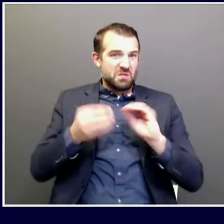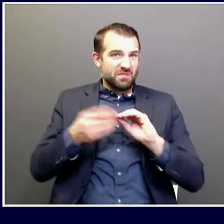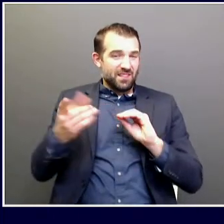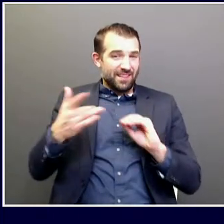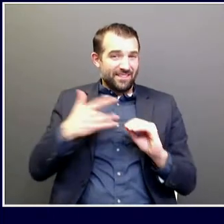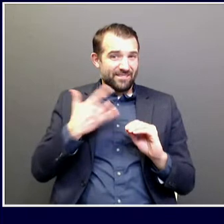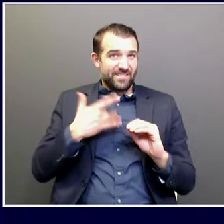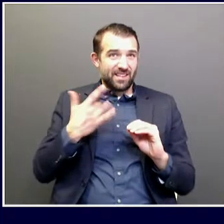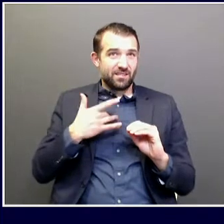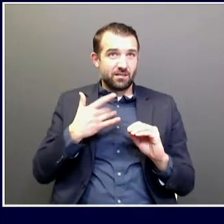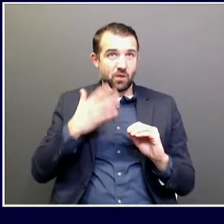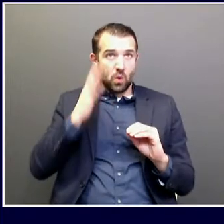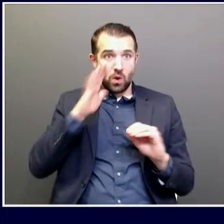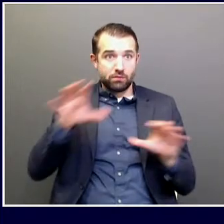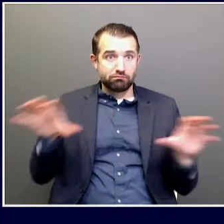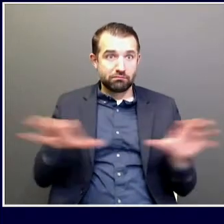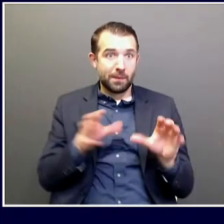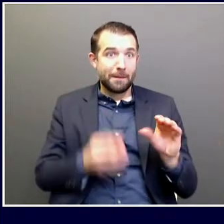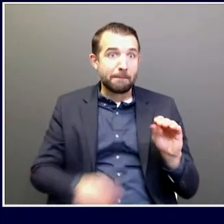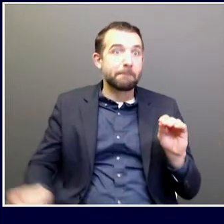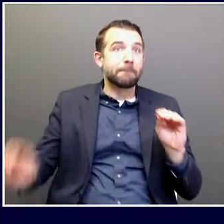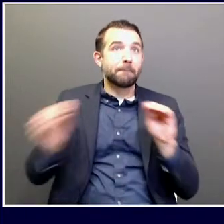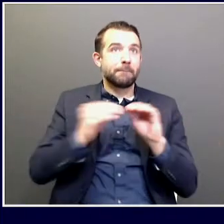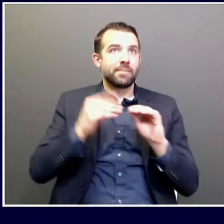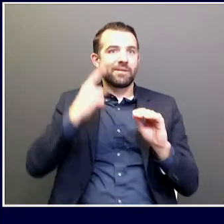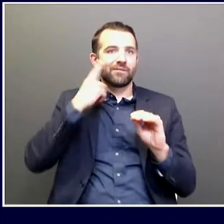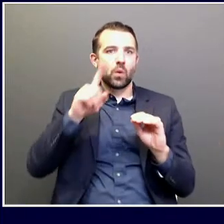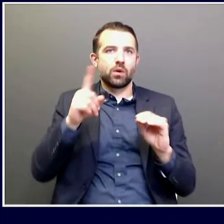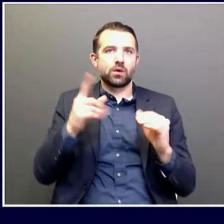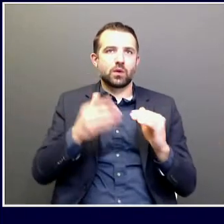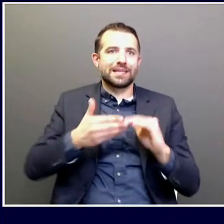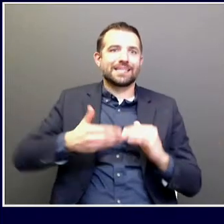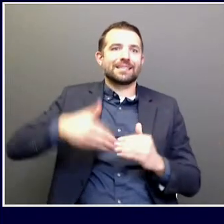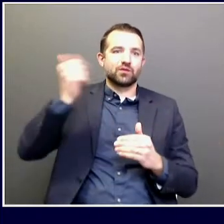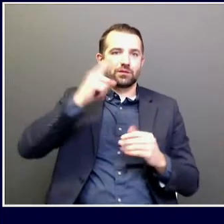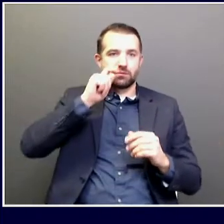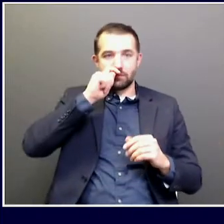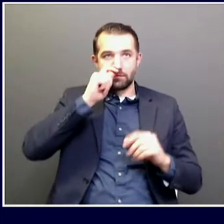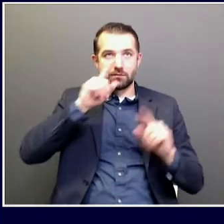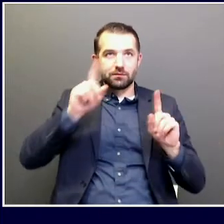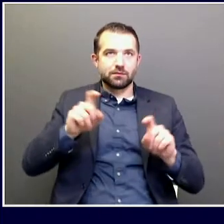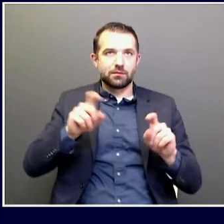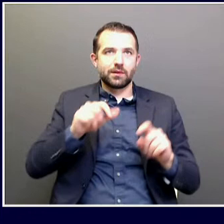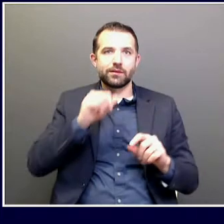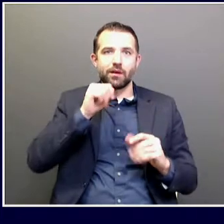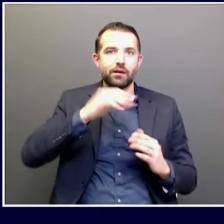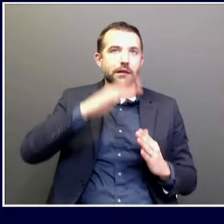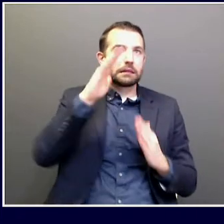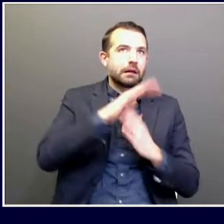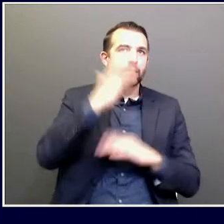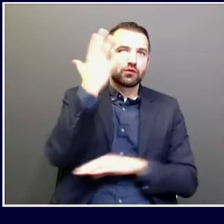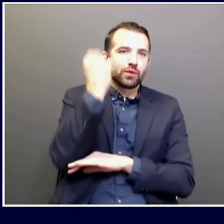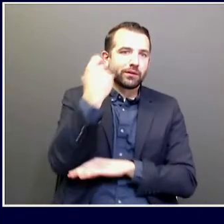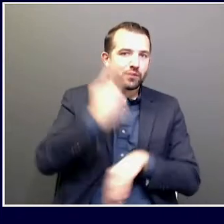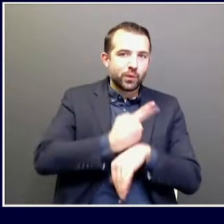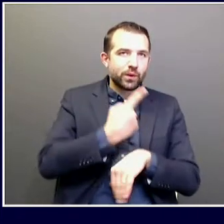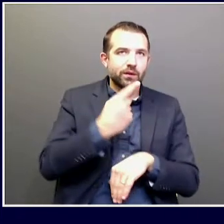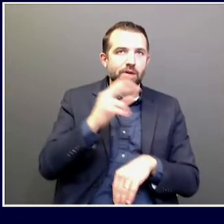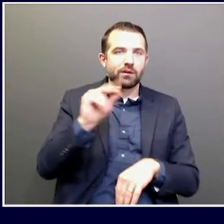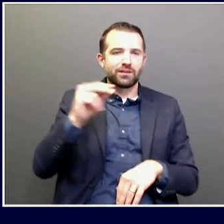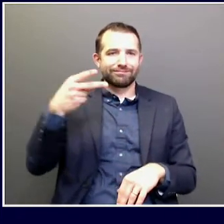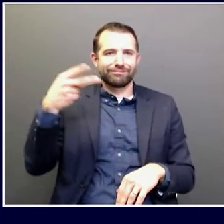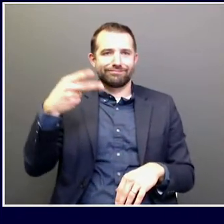Well, Dan, first, it was not the absolute high mark. It was one of the top 3 or 4 peaks that we've seen in our PCR testing